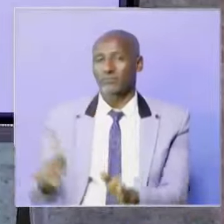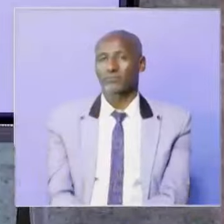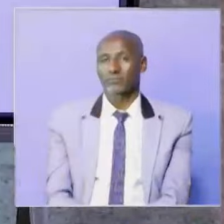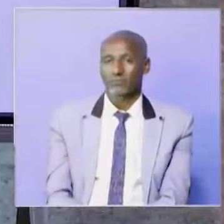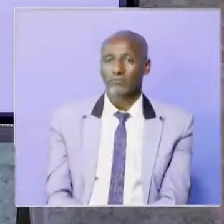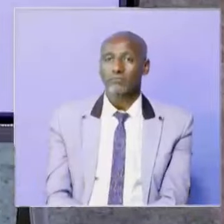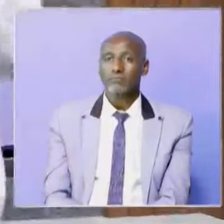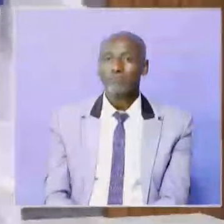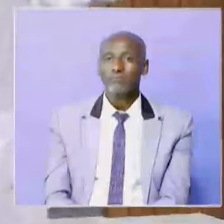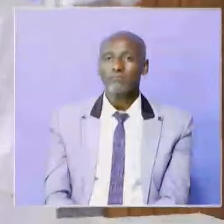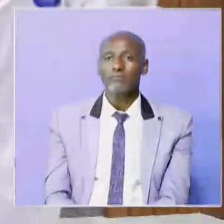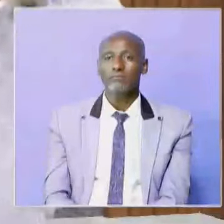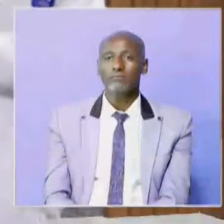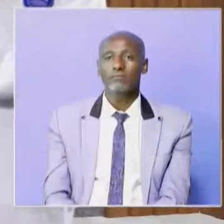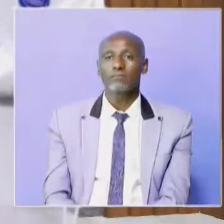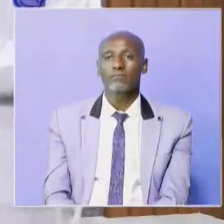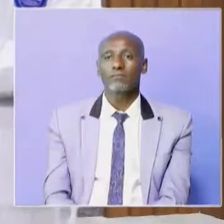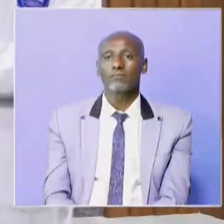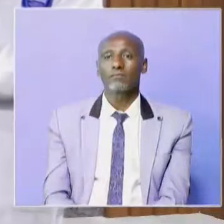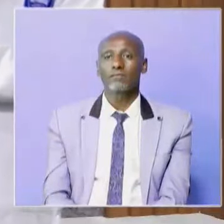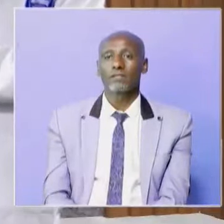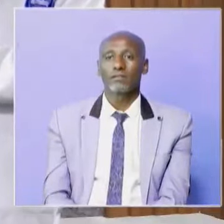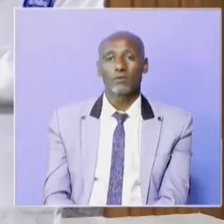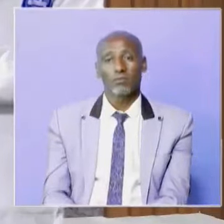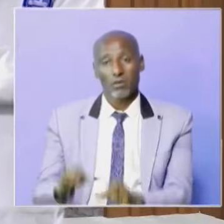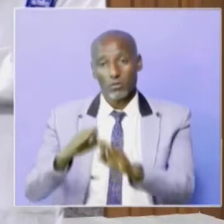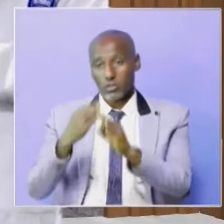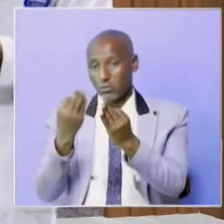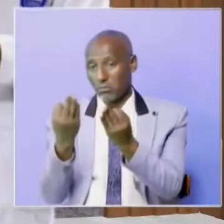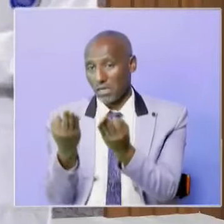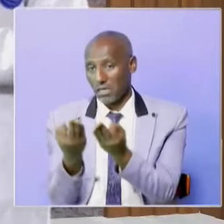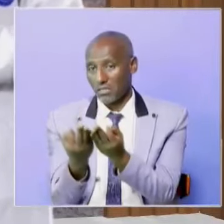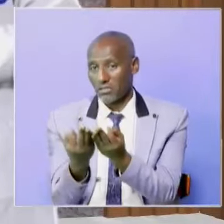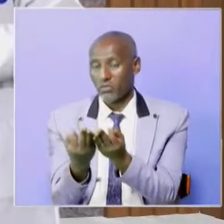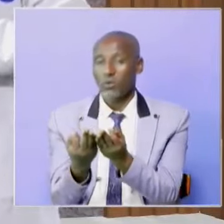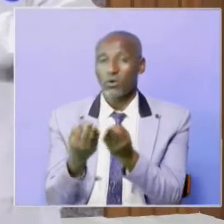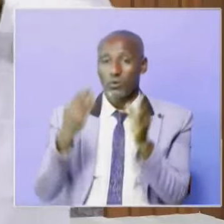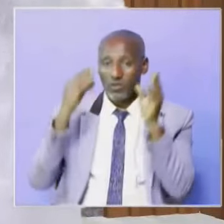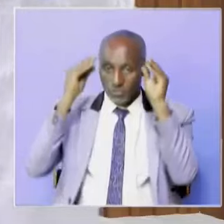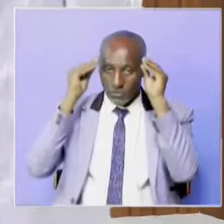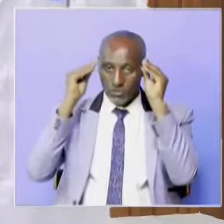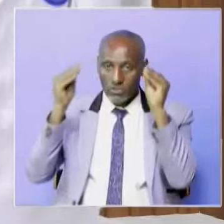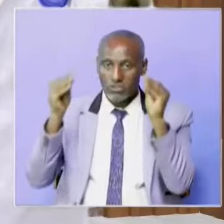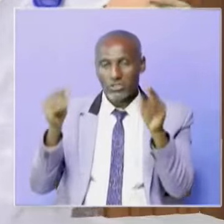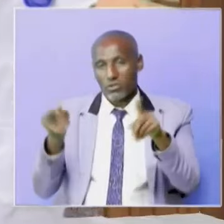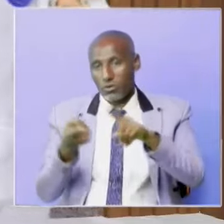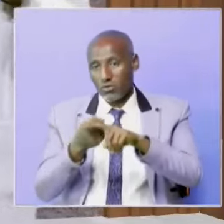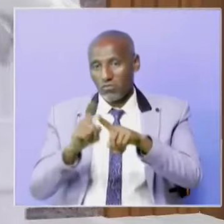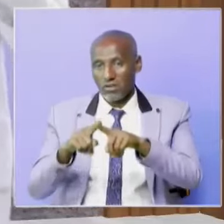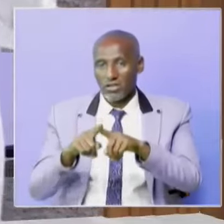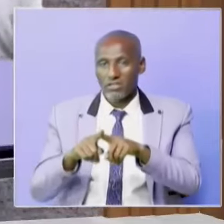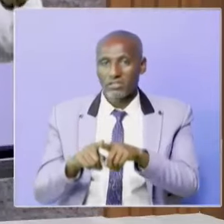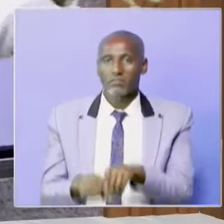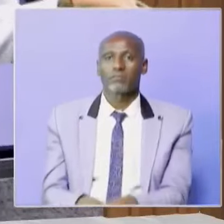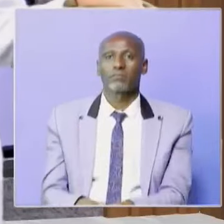to introduce someone with another person, maybe with your parents, maybe with your teacher, with your friend, and so